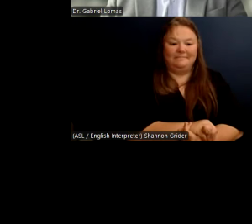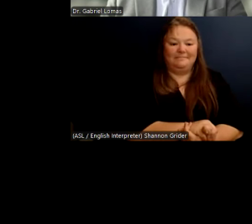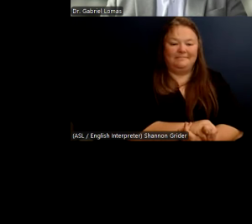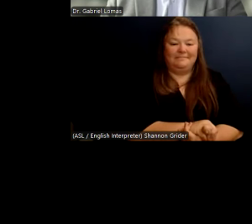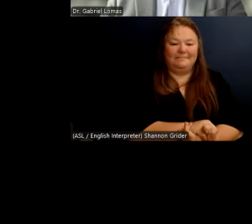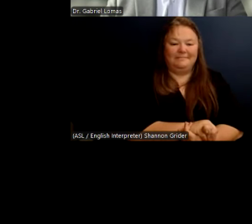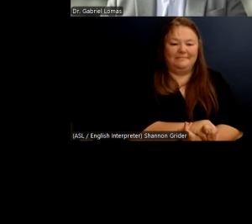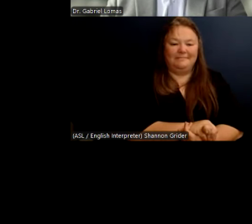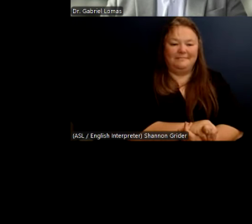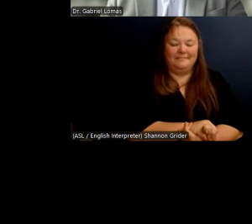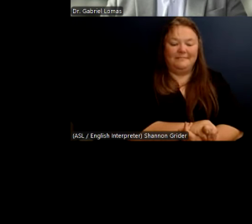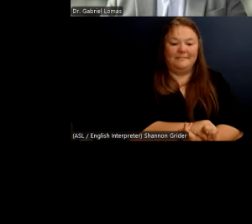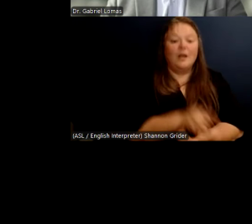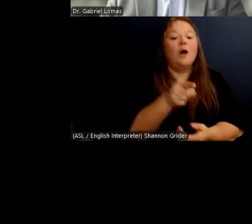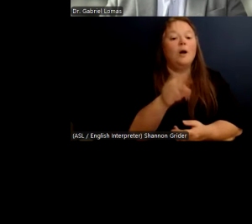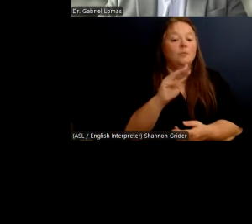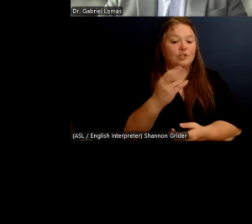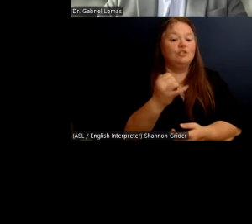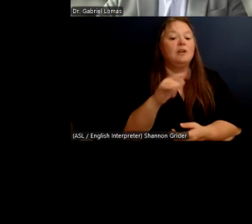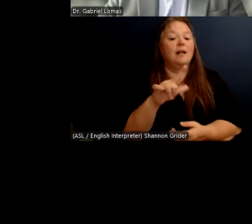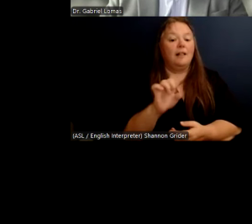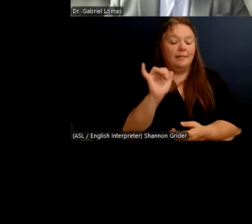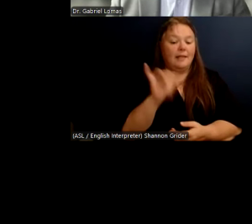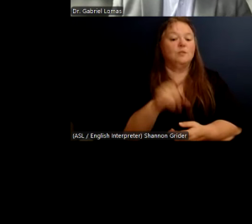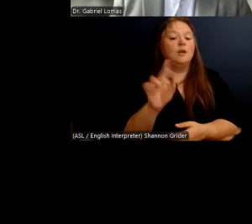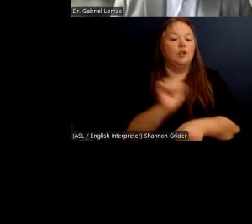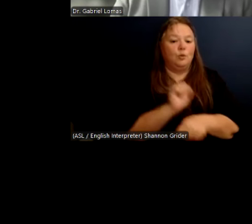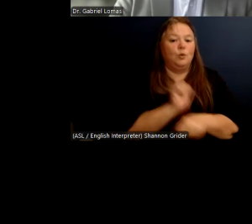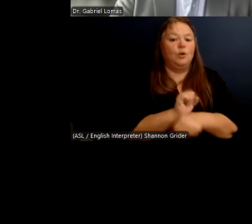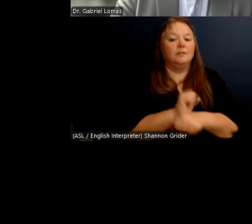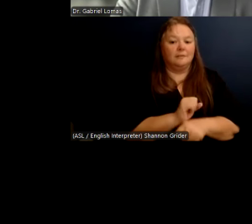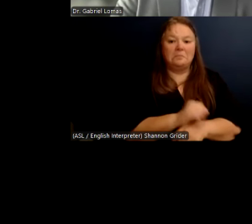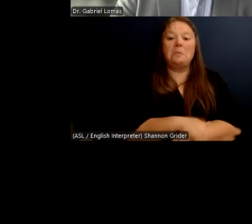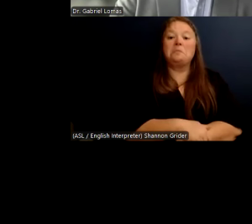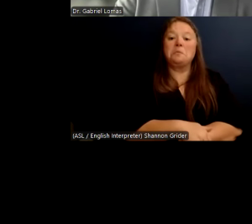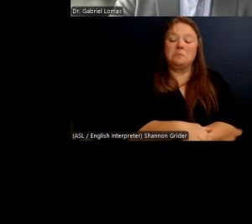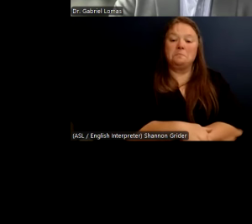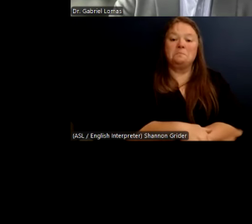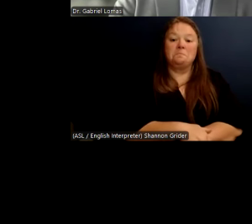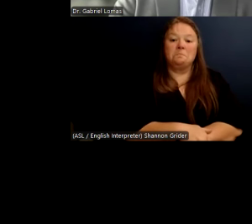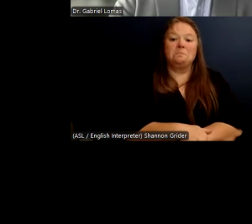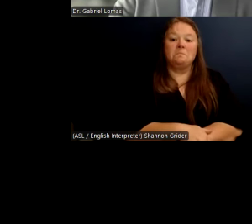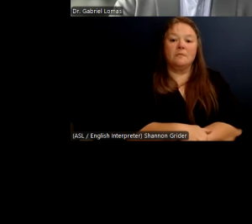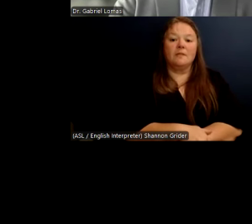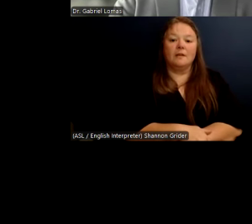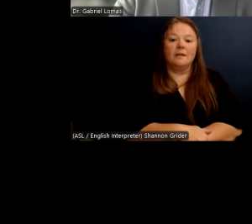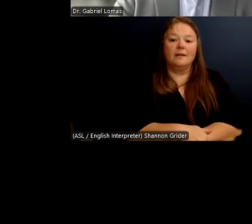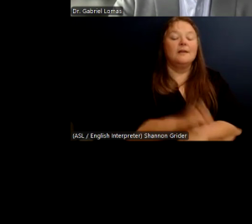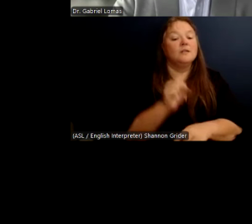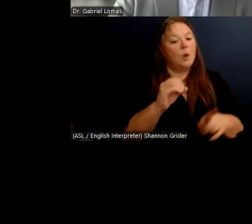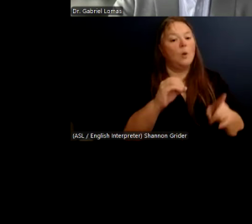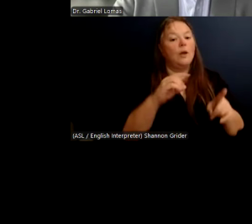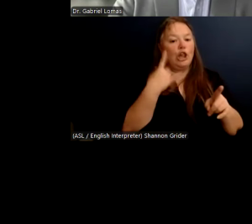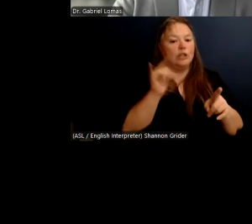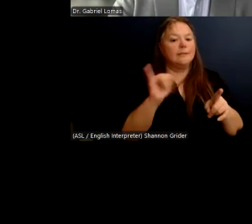So I see that's where I worked. Someone said they worked somewhere. So it looks like there must be